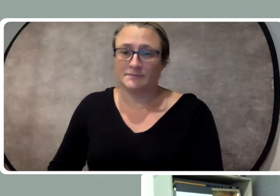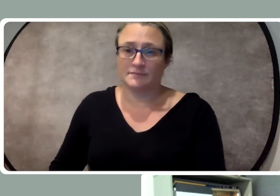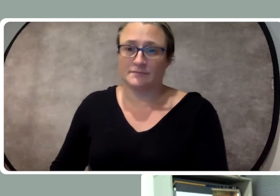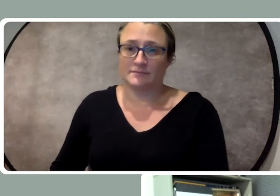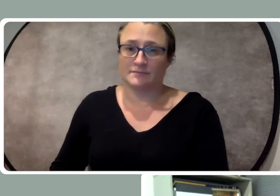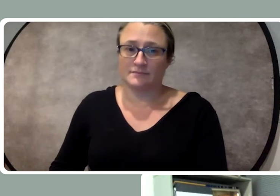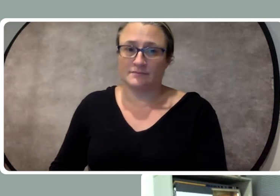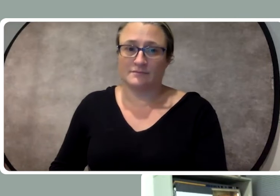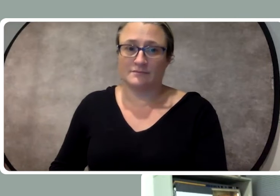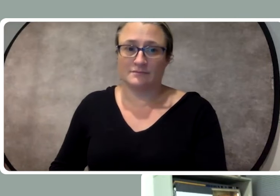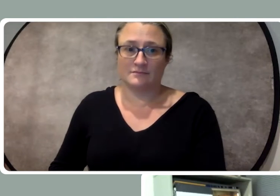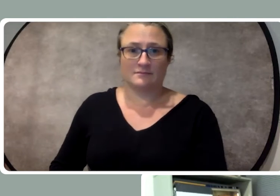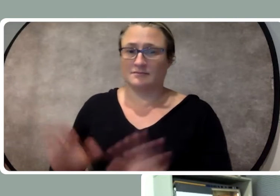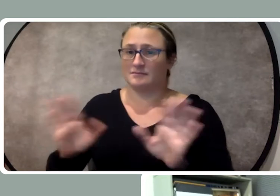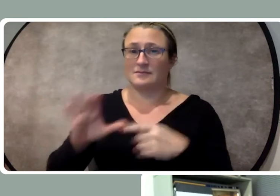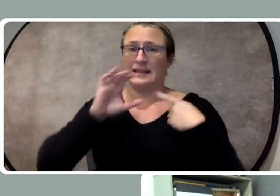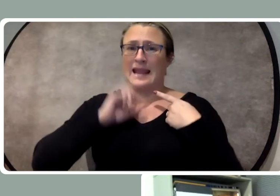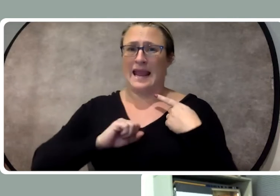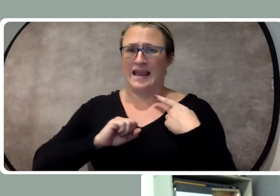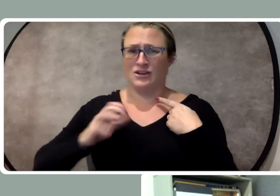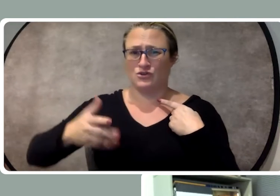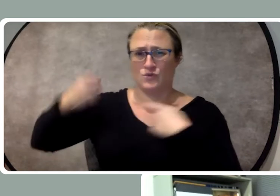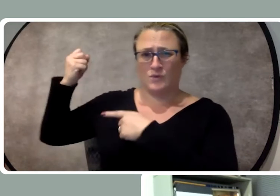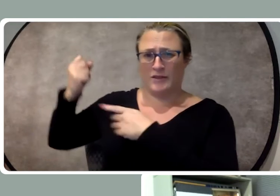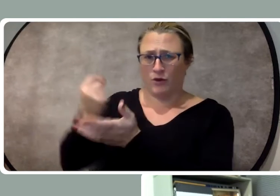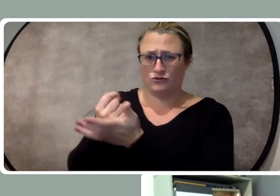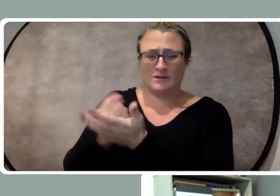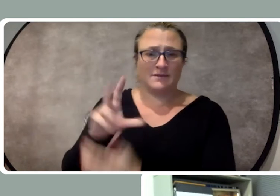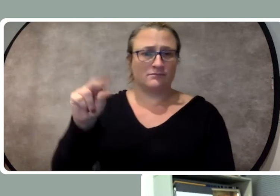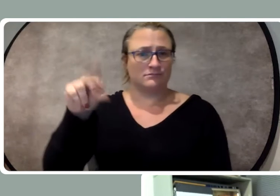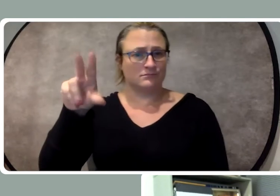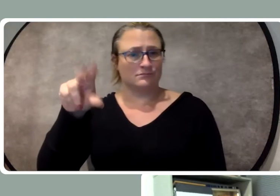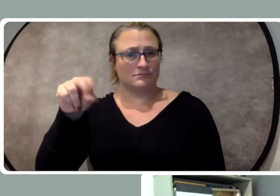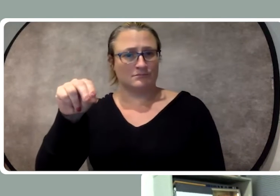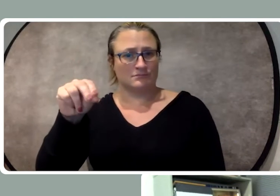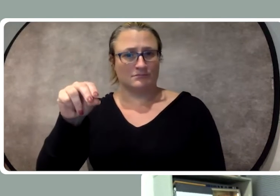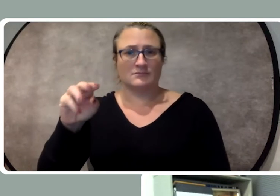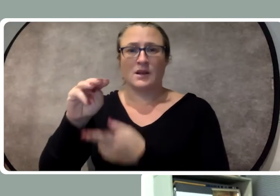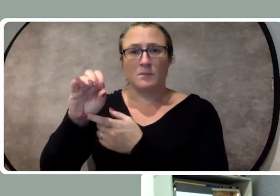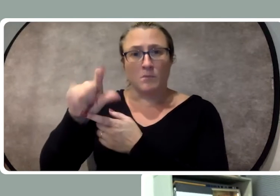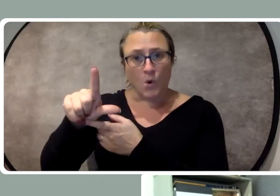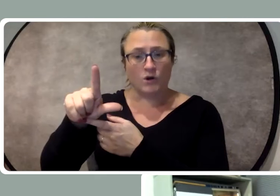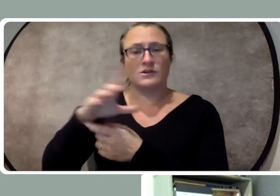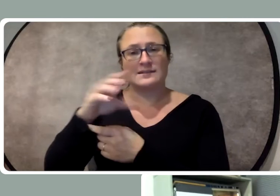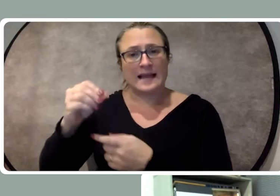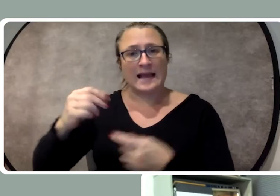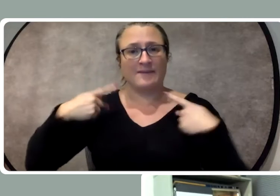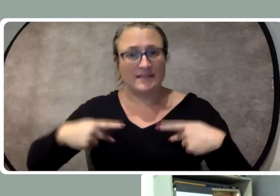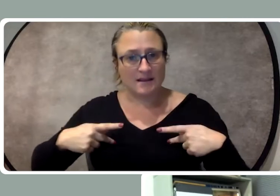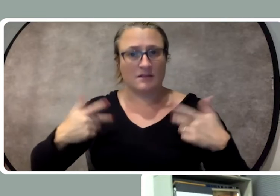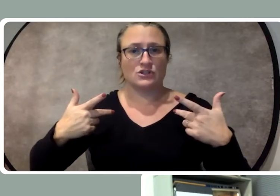Great, so we don't use age to withhold treatment. We use more of, physiology,